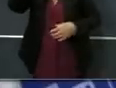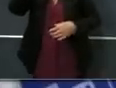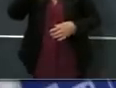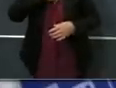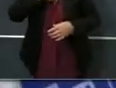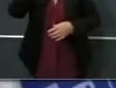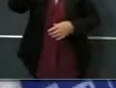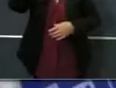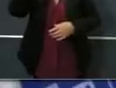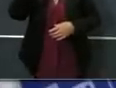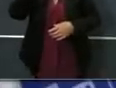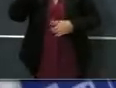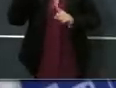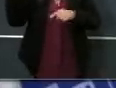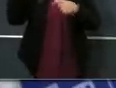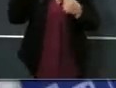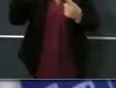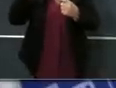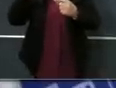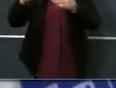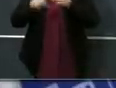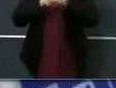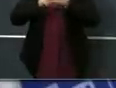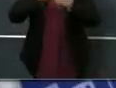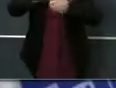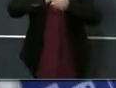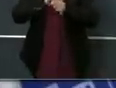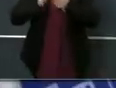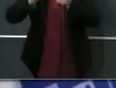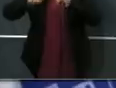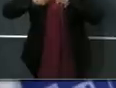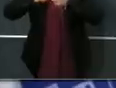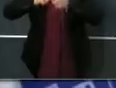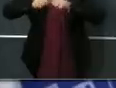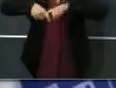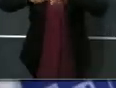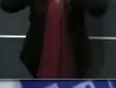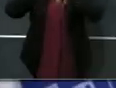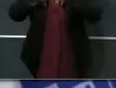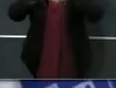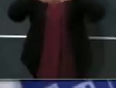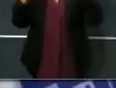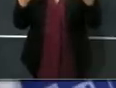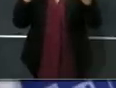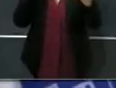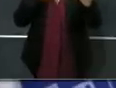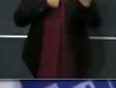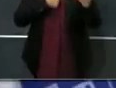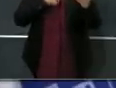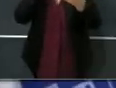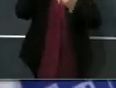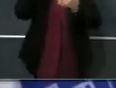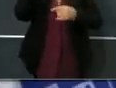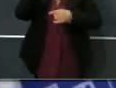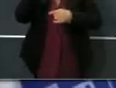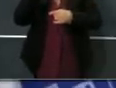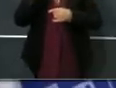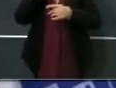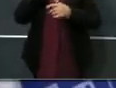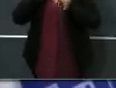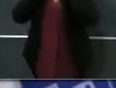mind every day since this crisis started. And I want you to know that we have your back and will continue to fight for